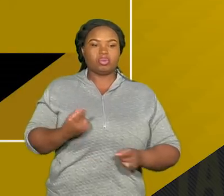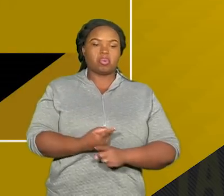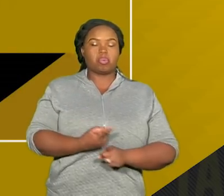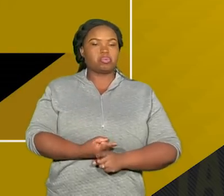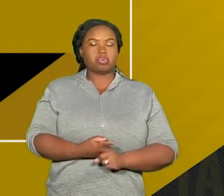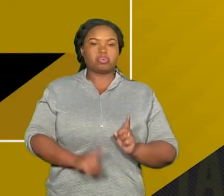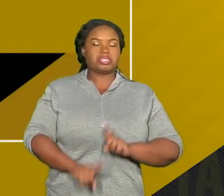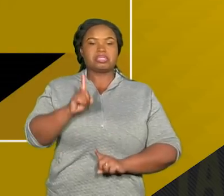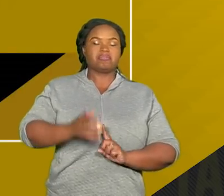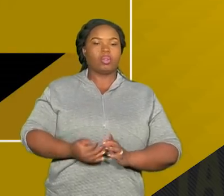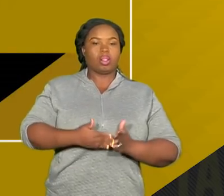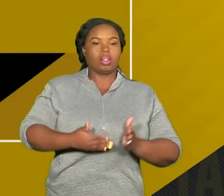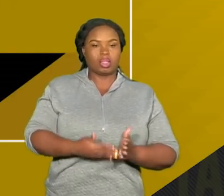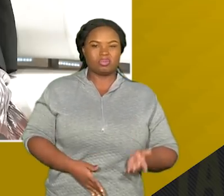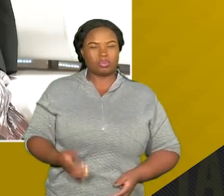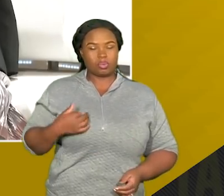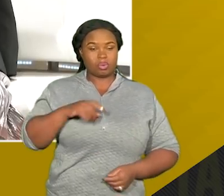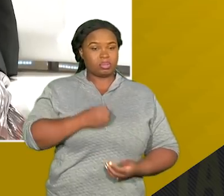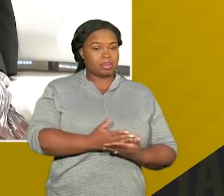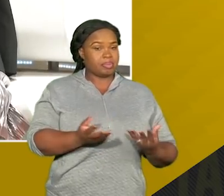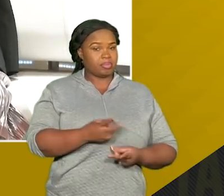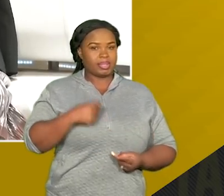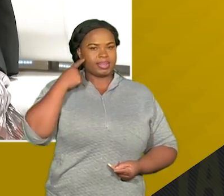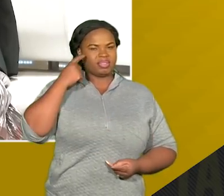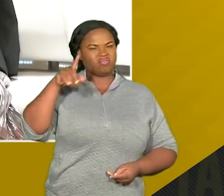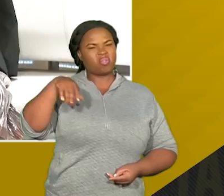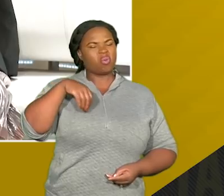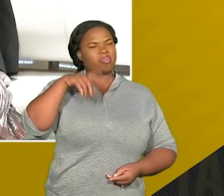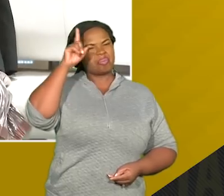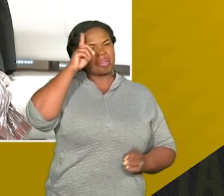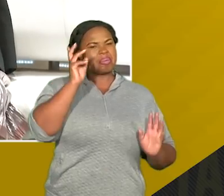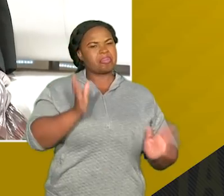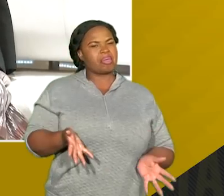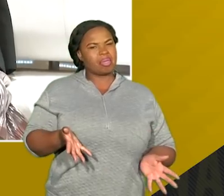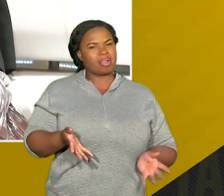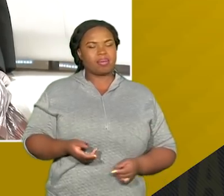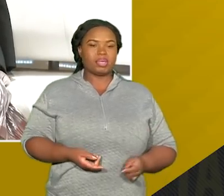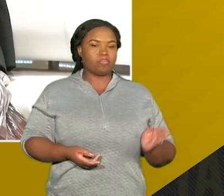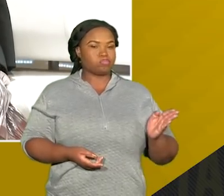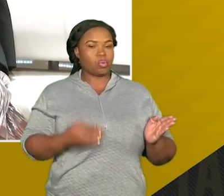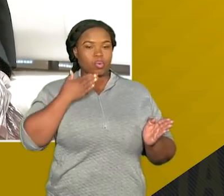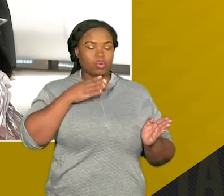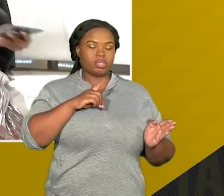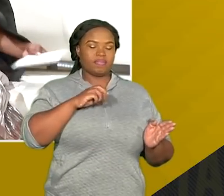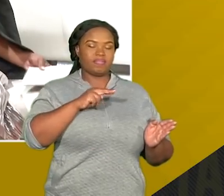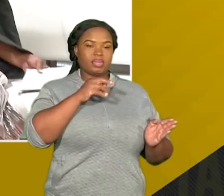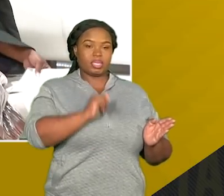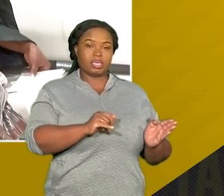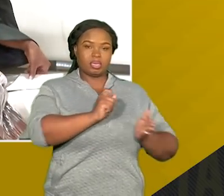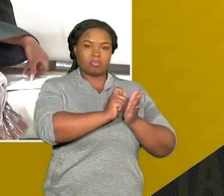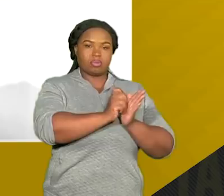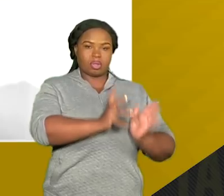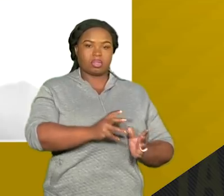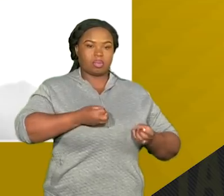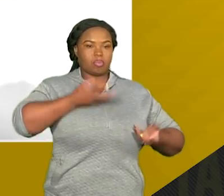sometimes and that's what we're going to be interrogating. On the couch, we're joined by Daphne Twala, who is an author and a